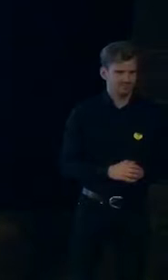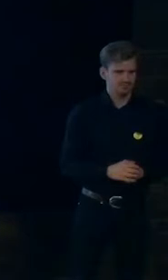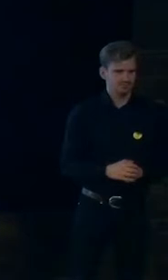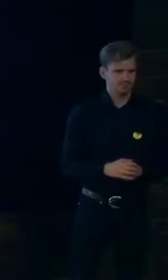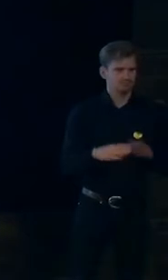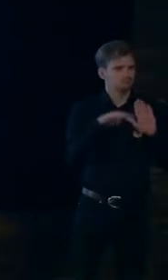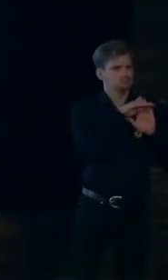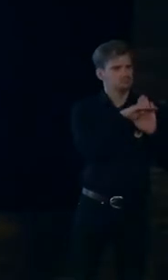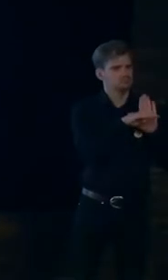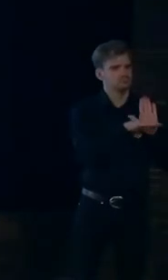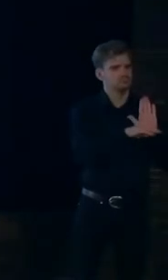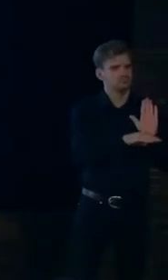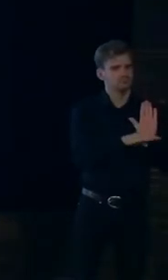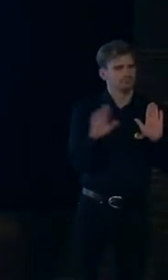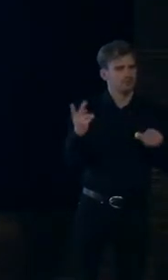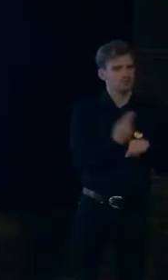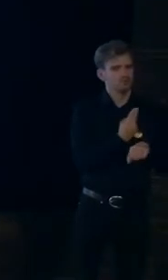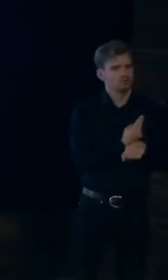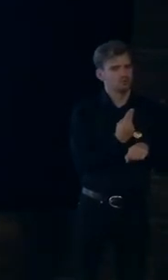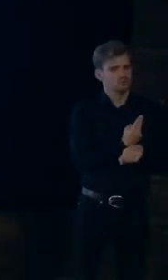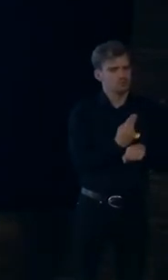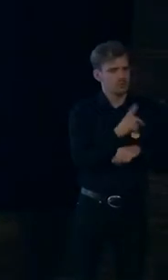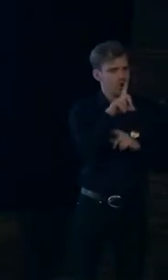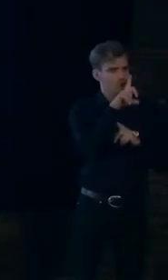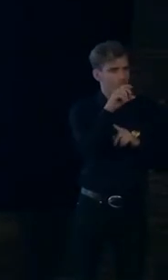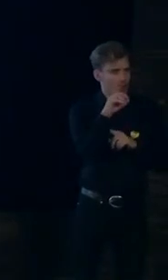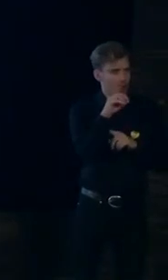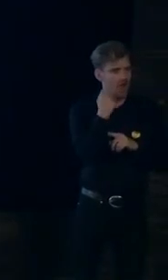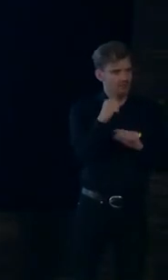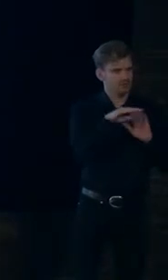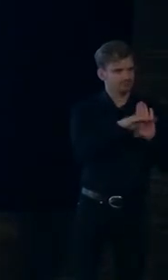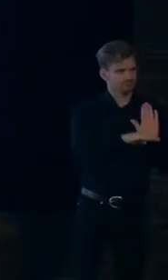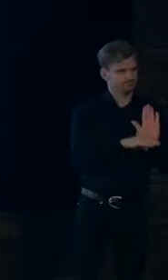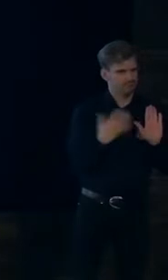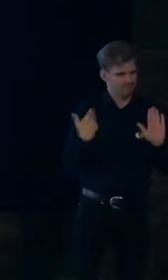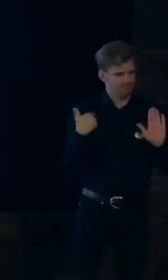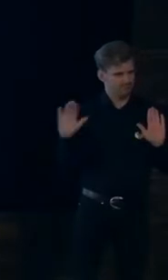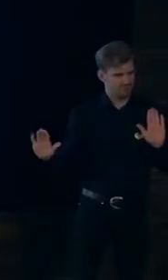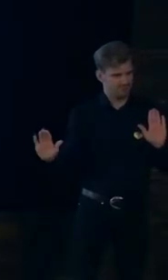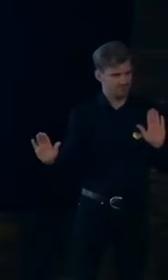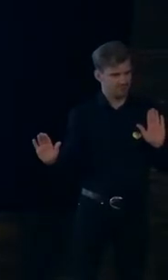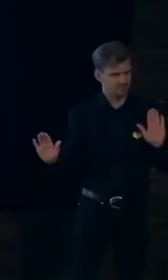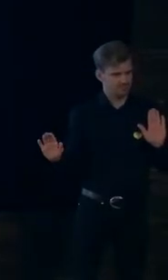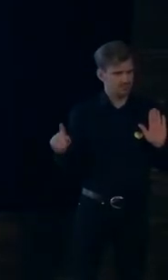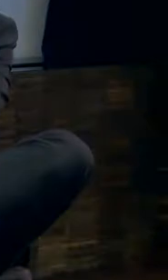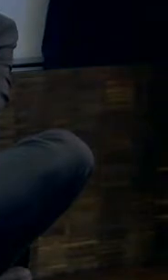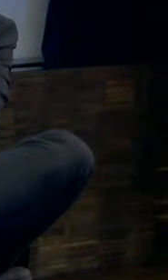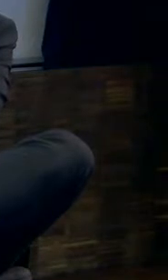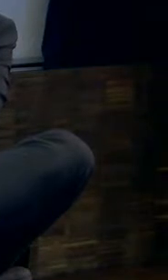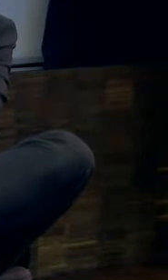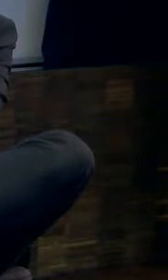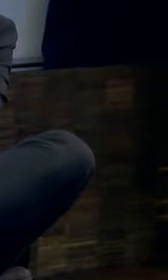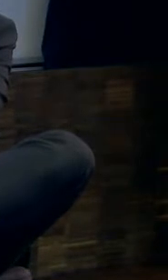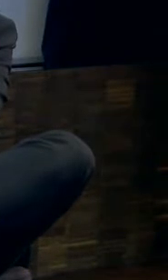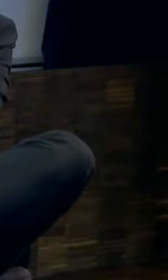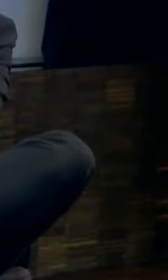So, the rules are that you have to have a person with intellectual disability proofread your text. You